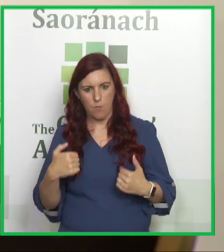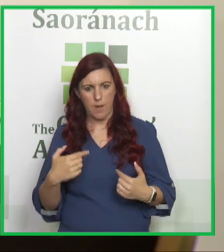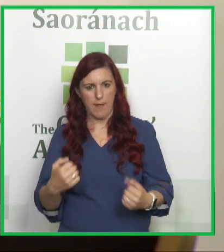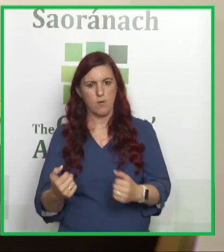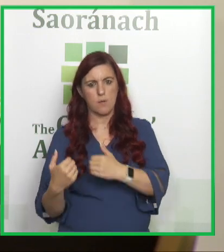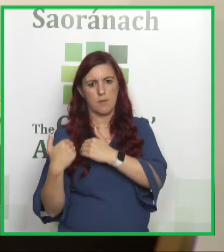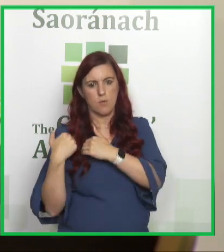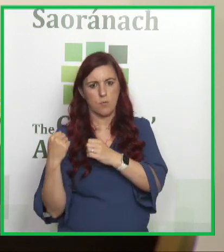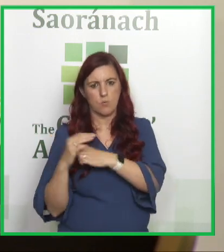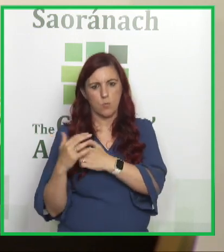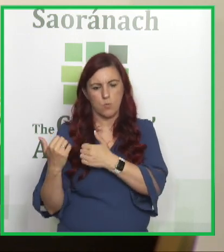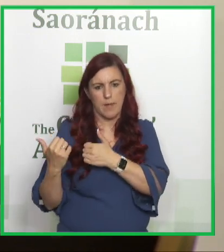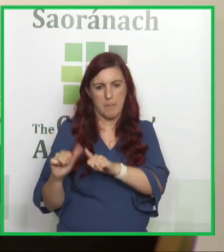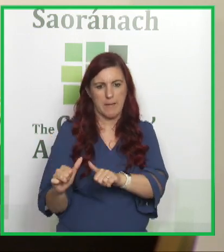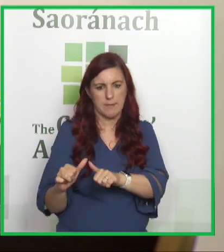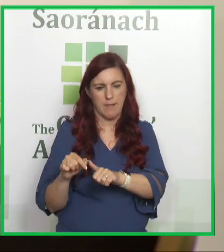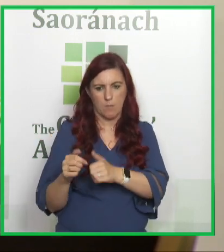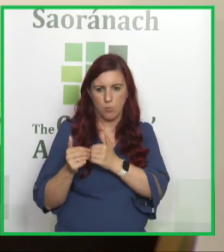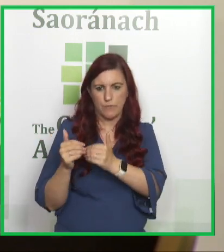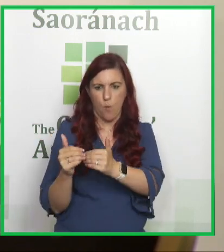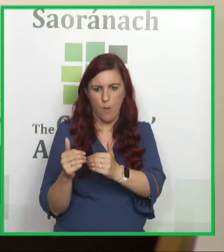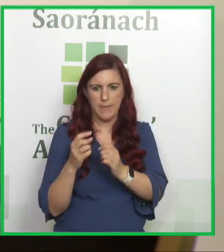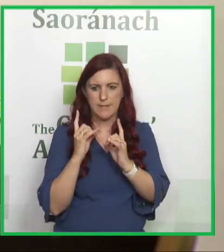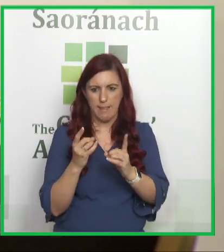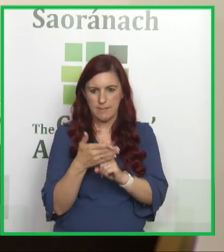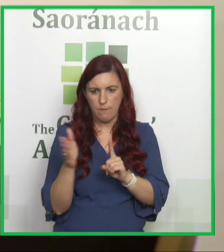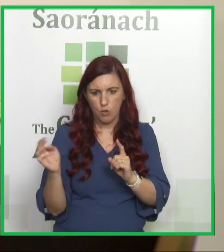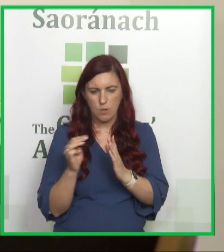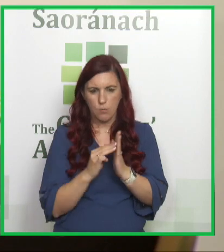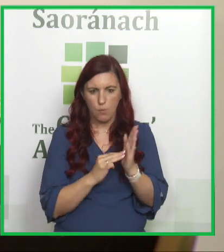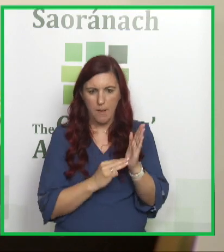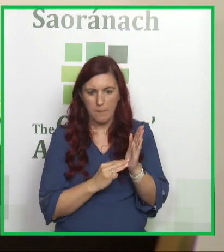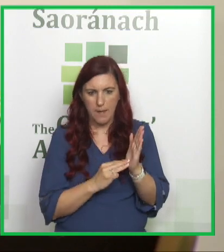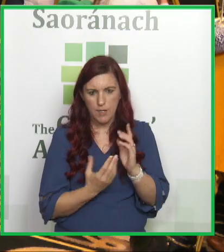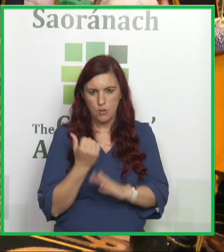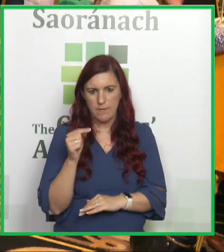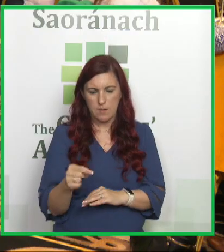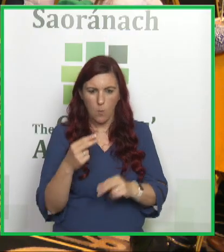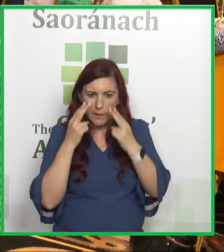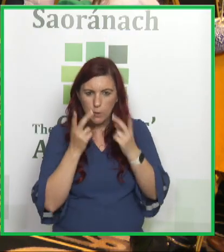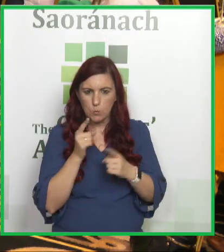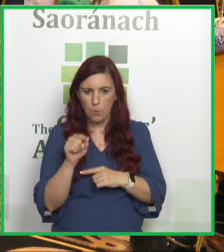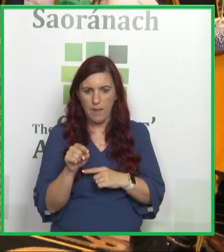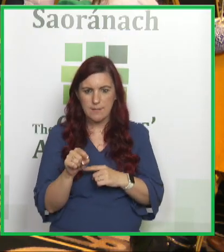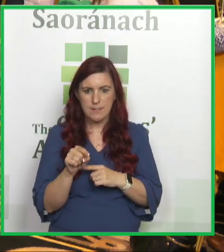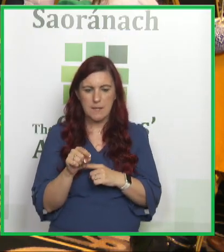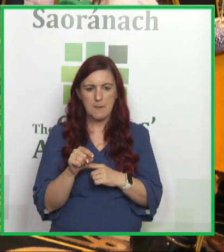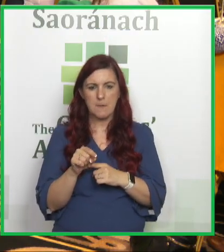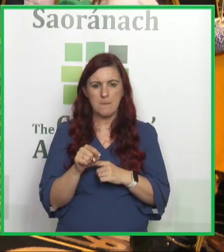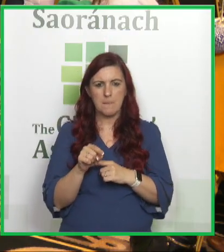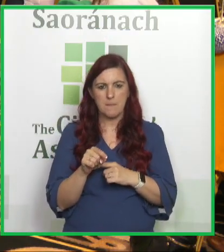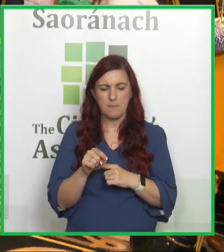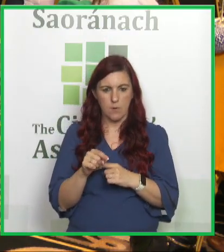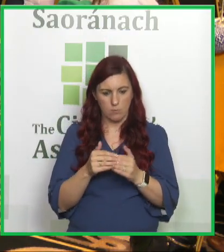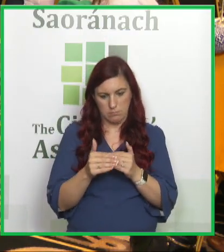responsibility at SIG5 to push this forward and get this done. So we need to do it within the life of this drug